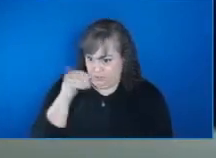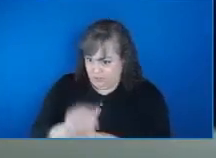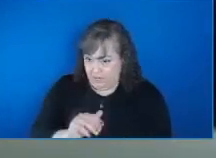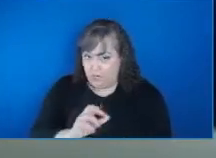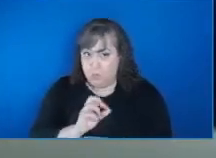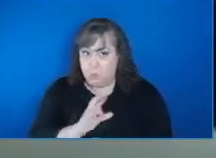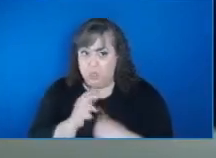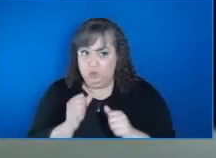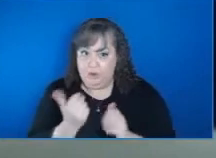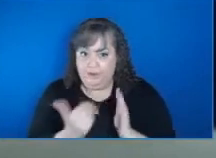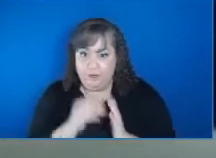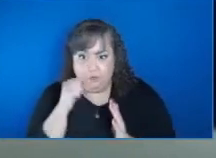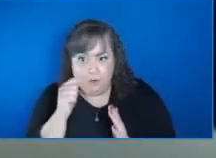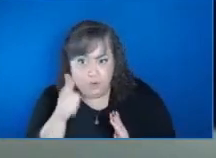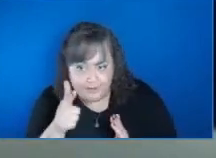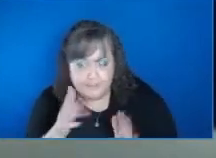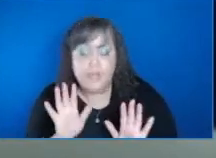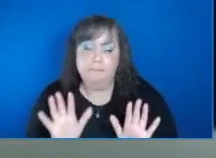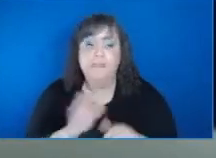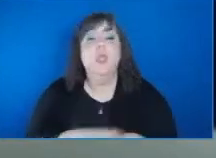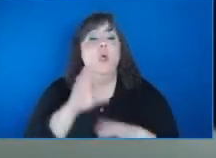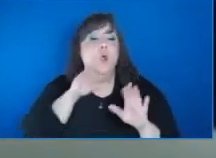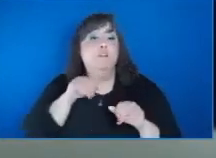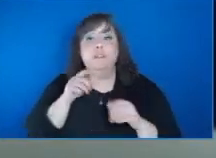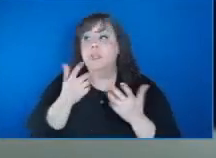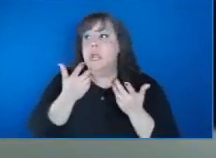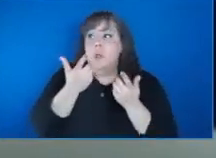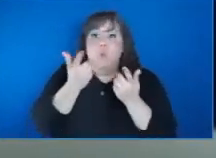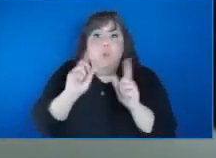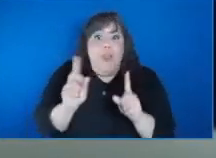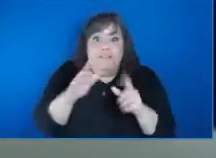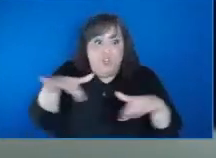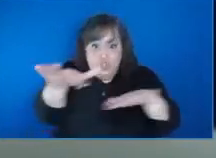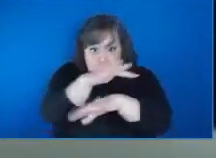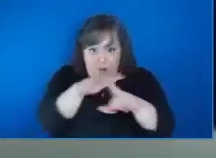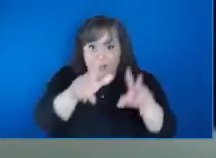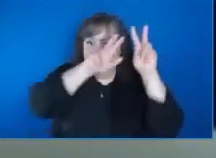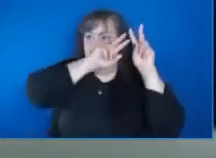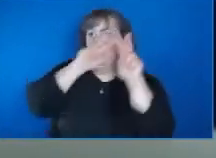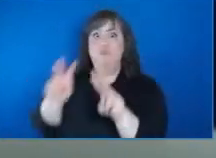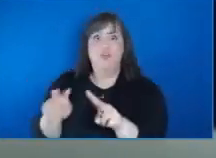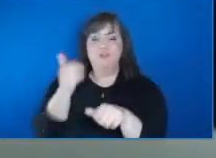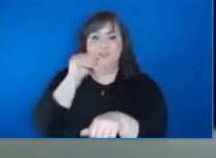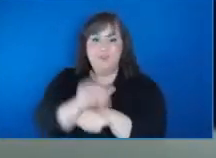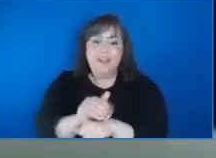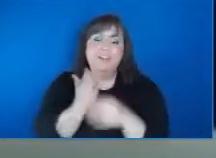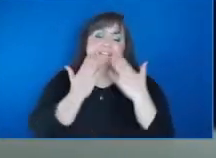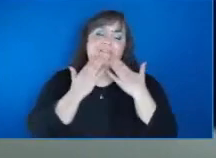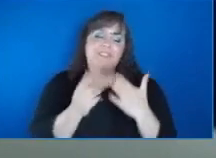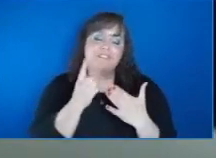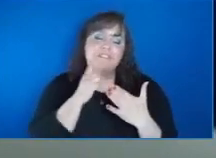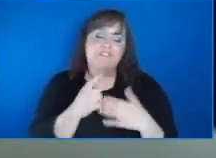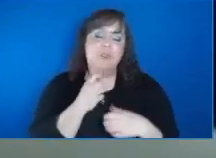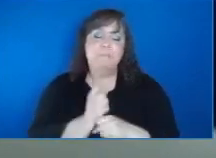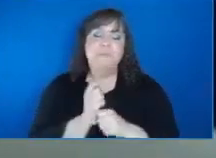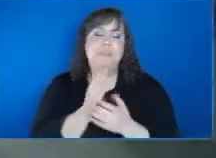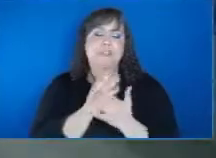you'll be watching wherever you are. Thanks for making some space for us, and we will see you online.